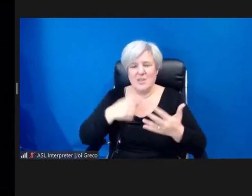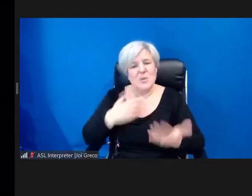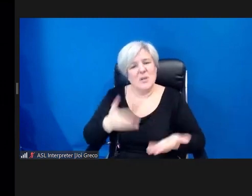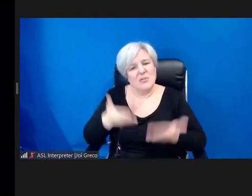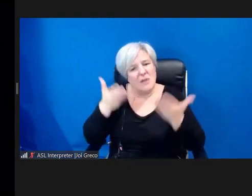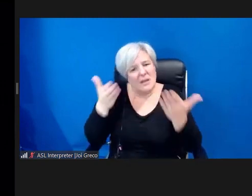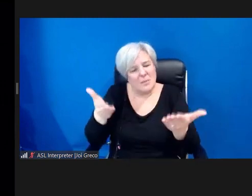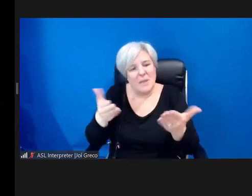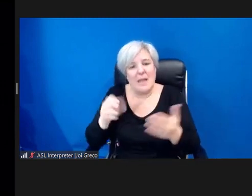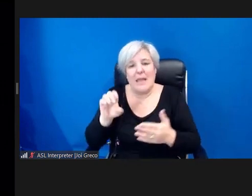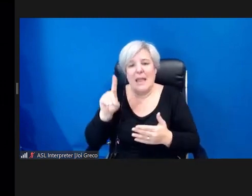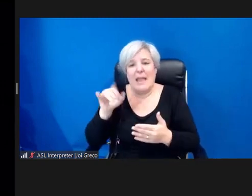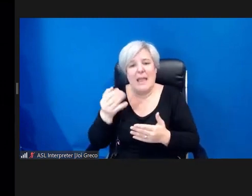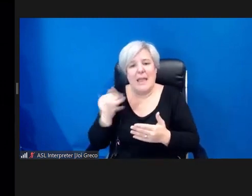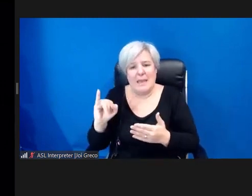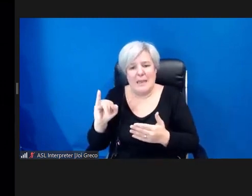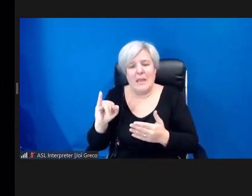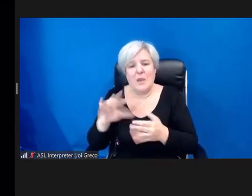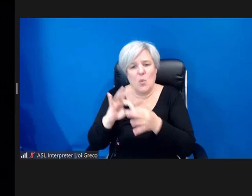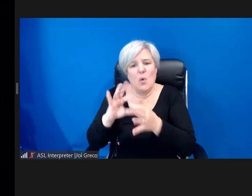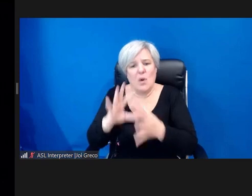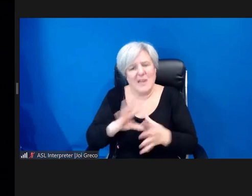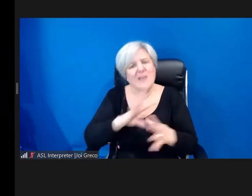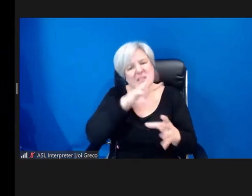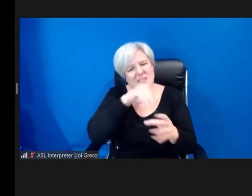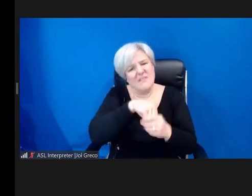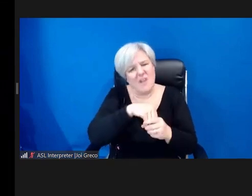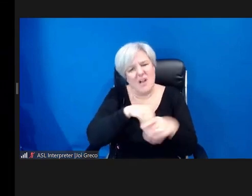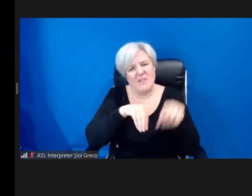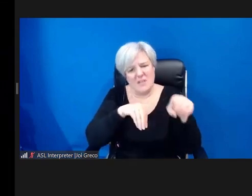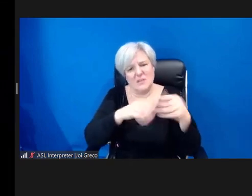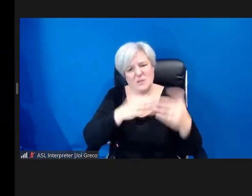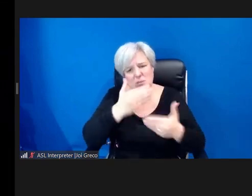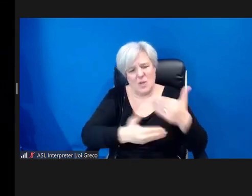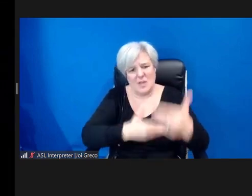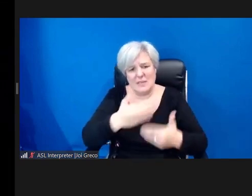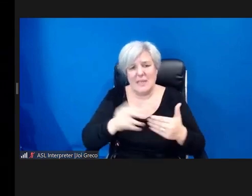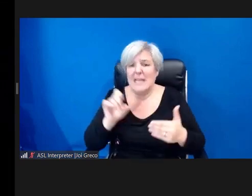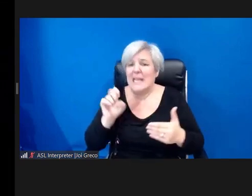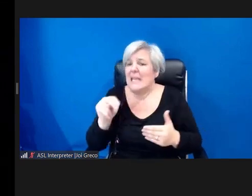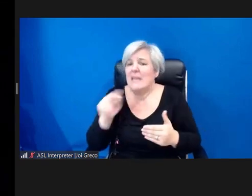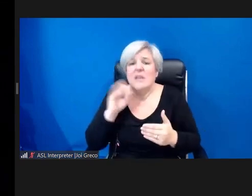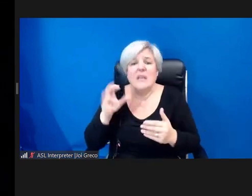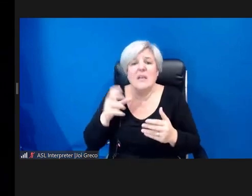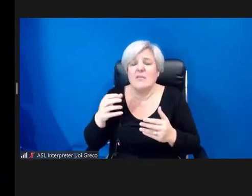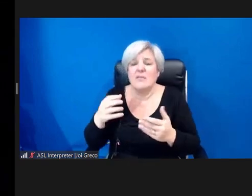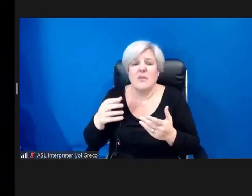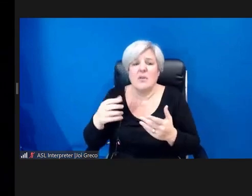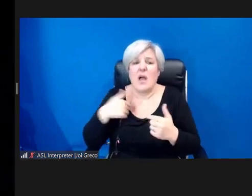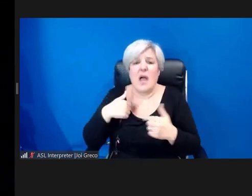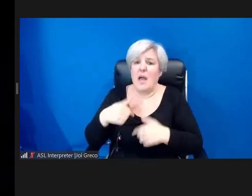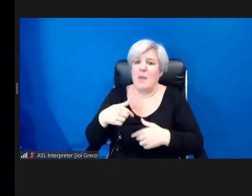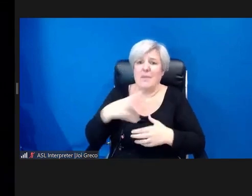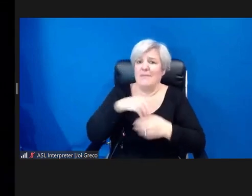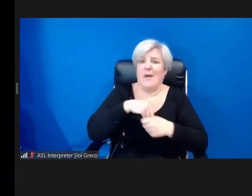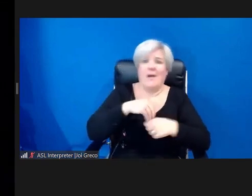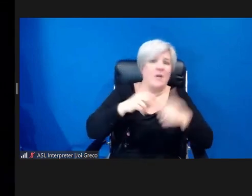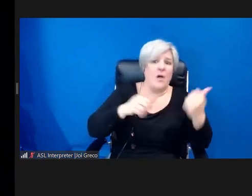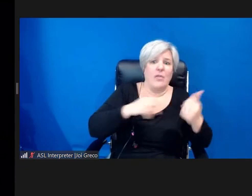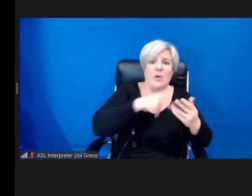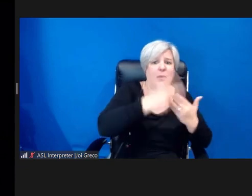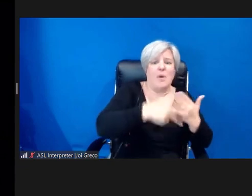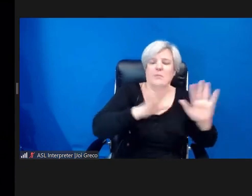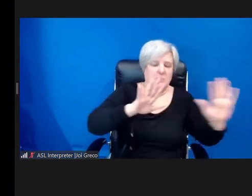EHDI coordinator participates in this part of the process, even if you have assigned other parts of the site visit to other